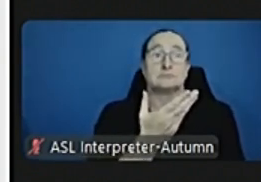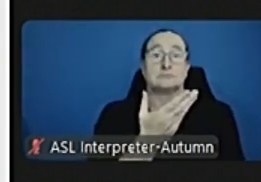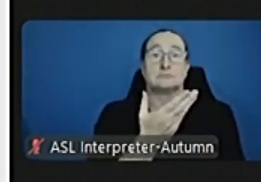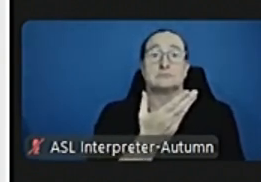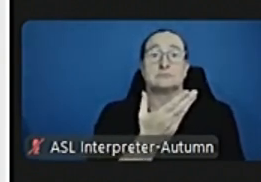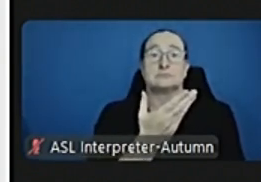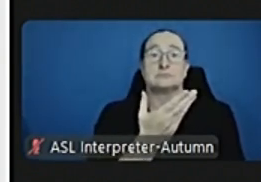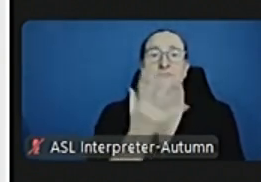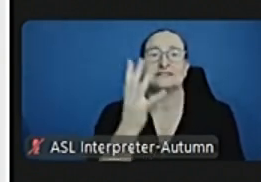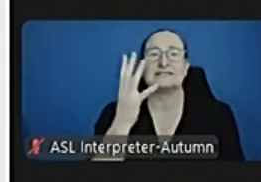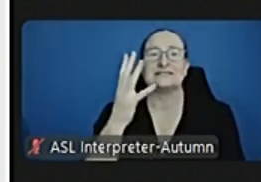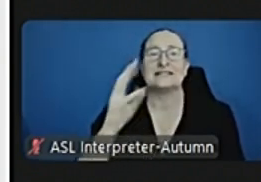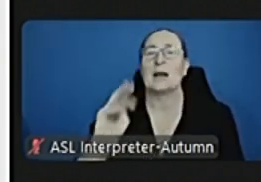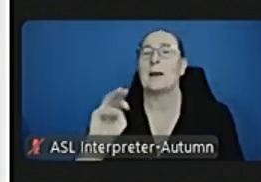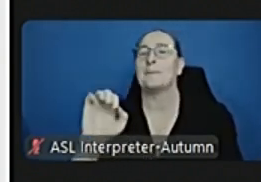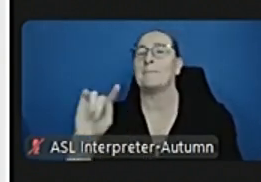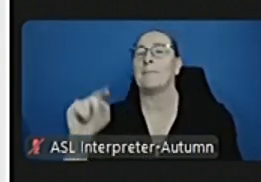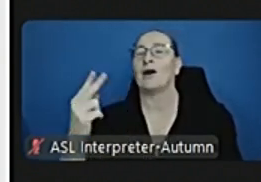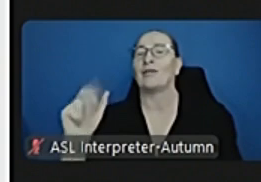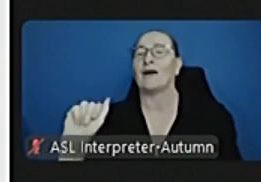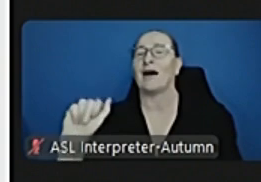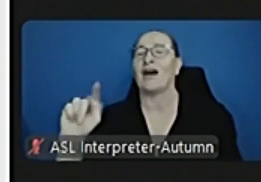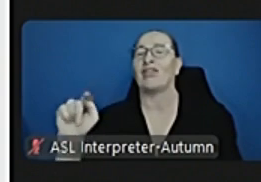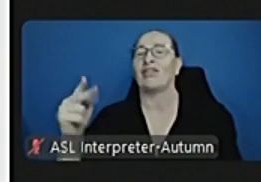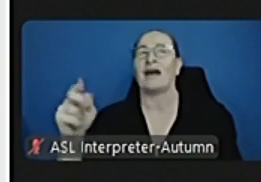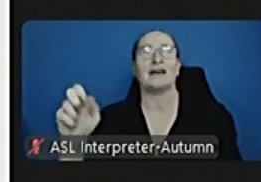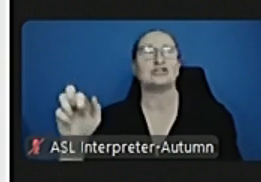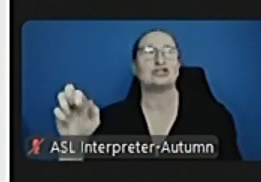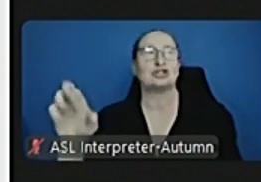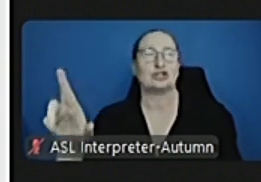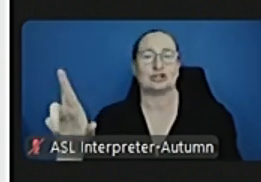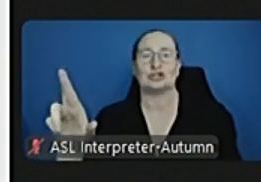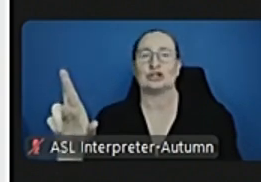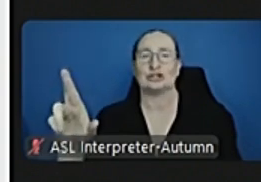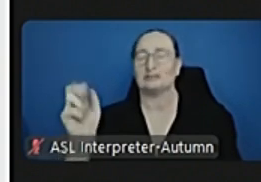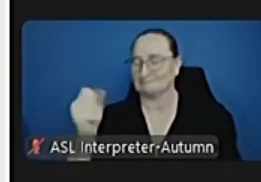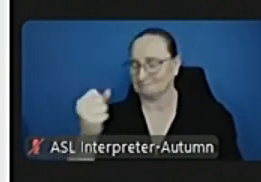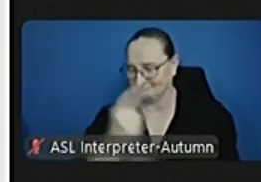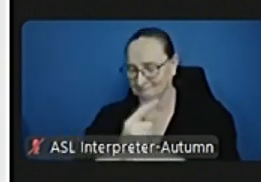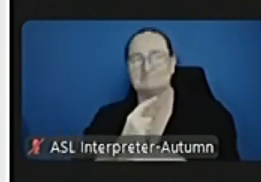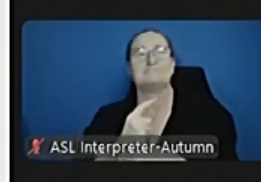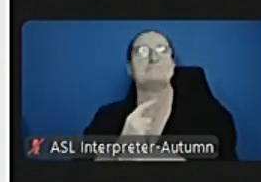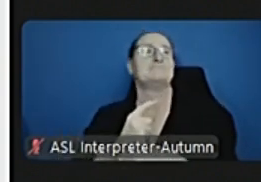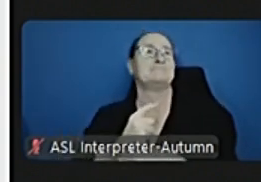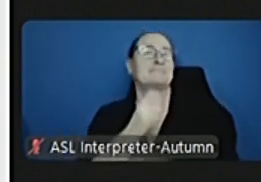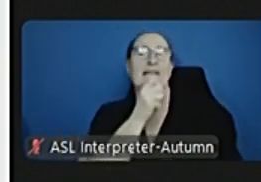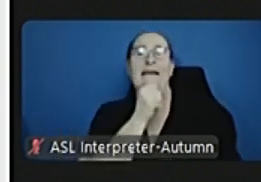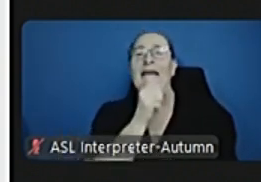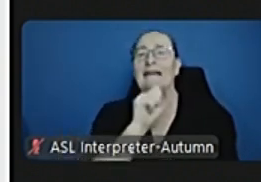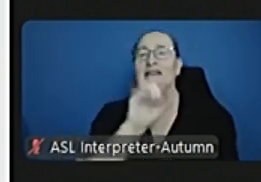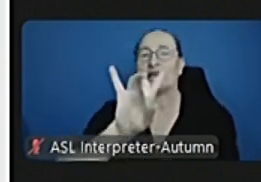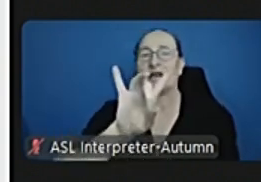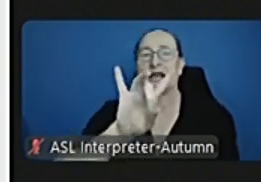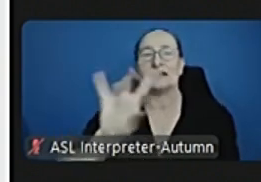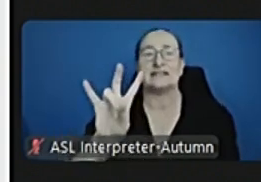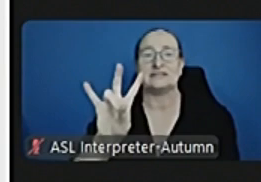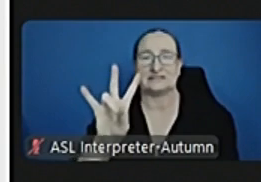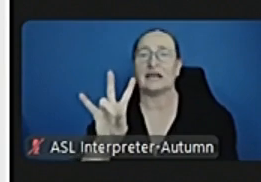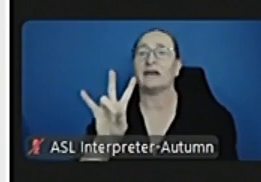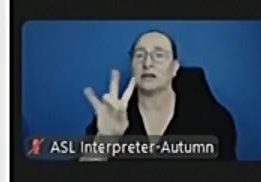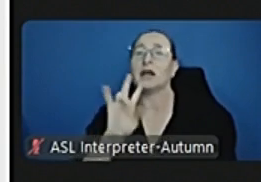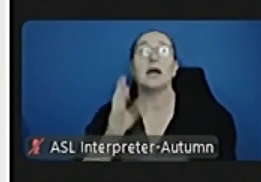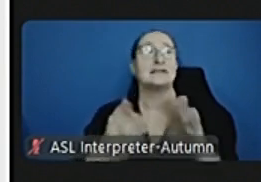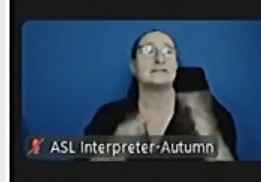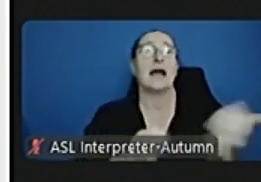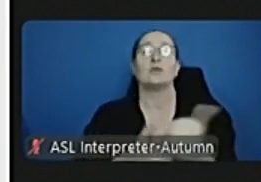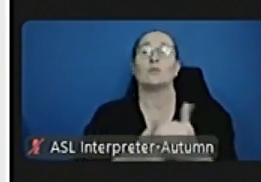Yay, yes, Margaret Thatcher. Right. For United Kingdom. Right. Age 87. Died with the second most